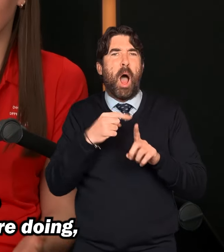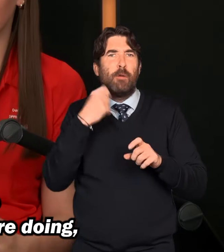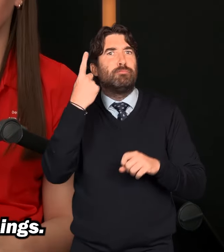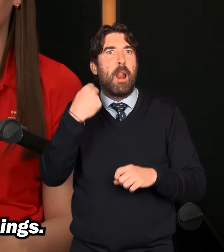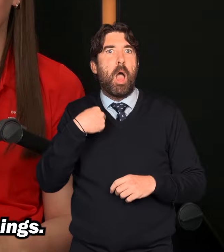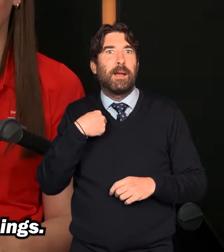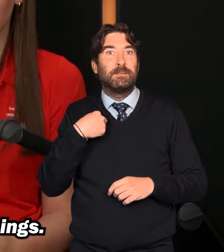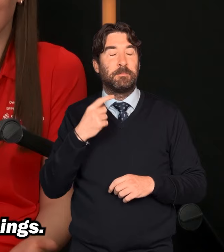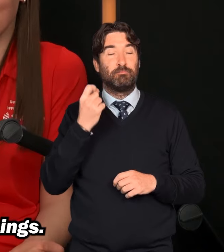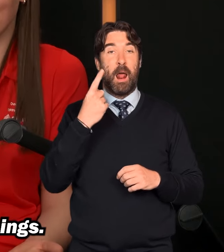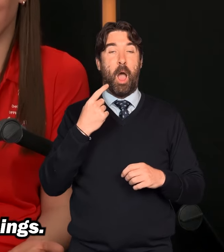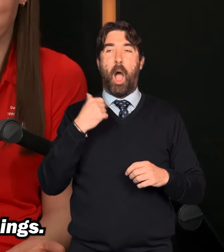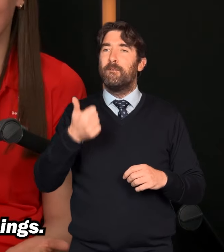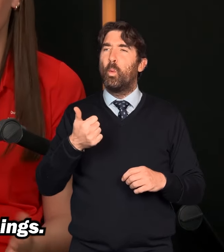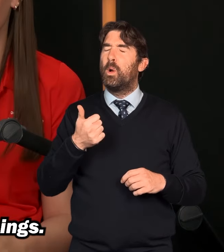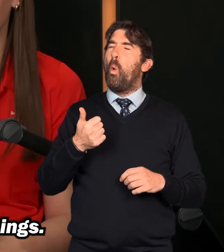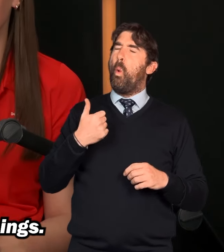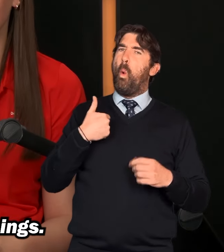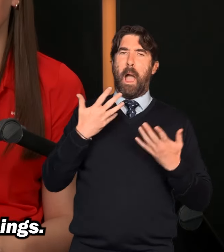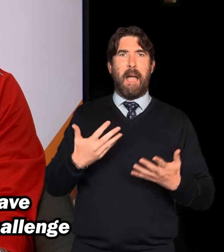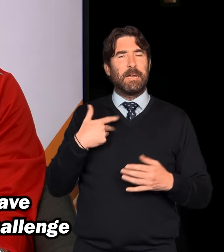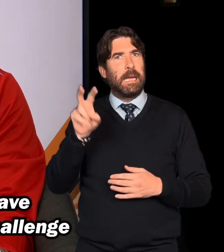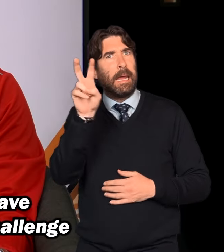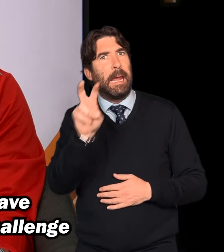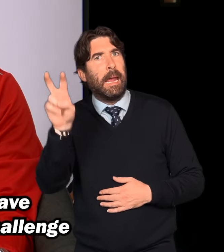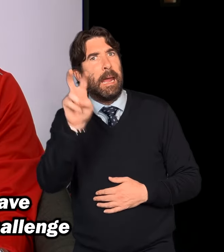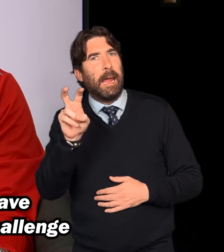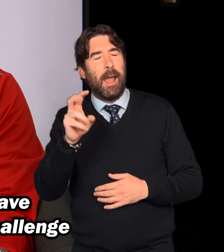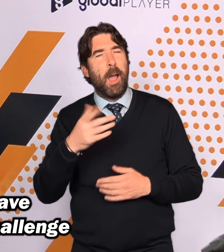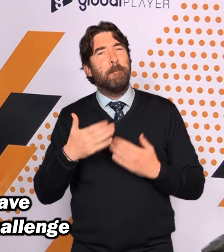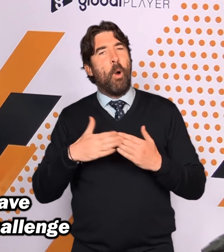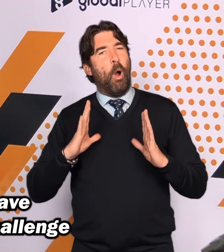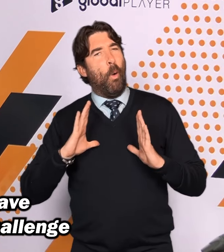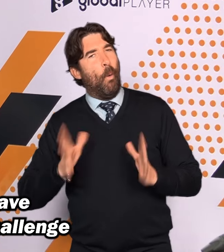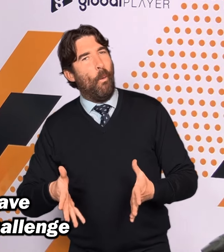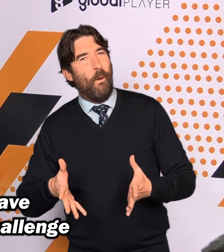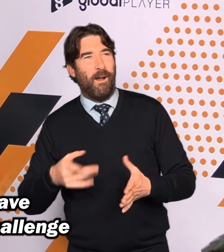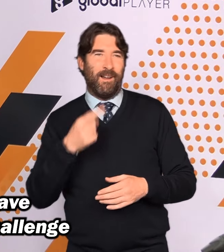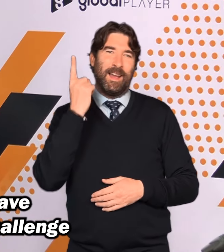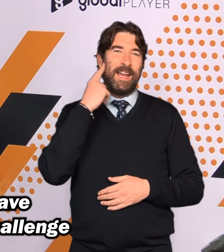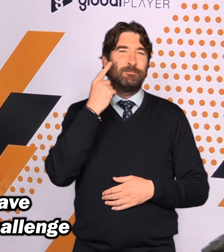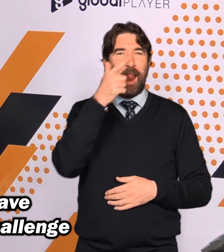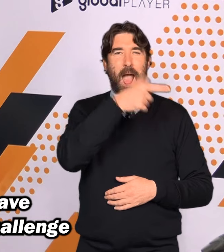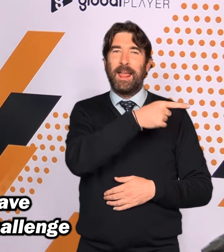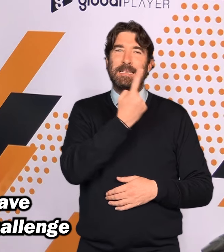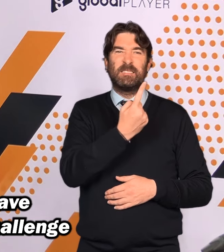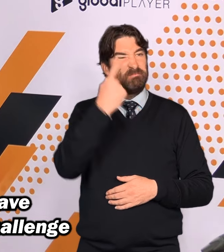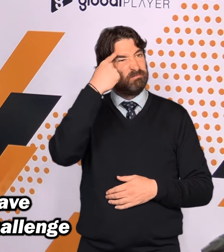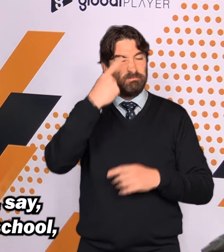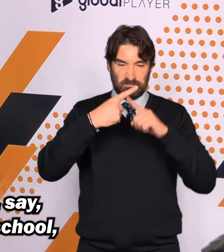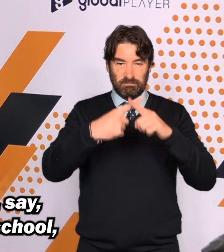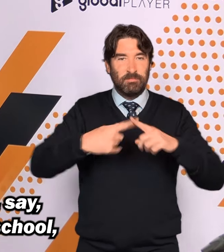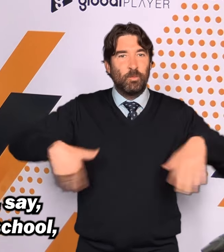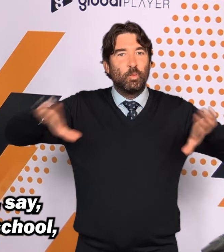swimmers are doing, because otherwise you just will miss out on things. Or And as a kid, when you have something that is an extra